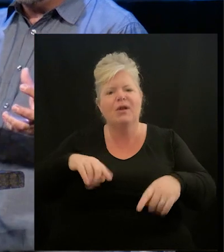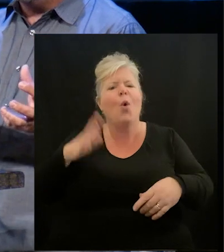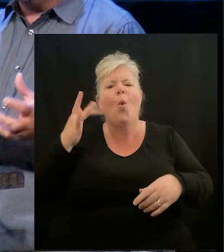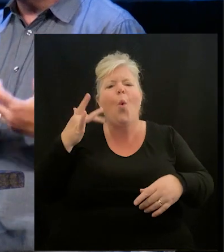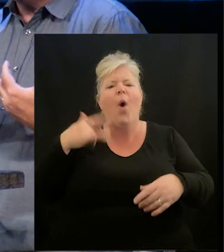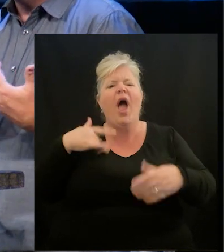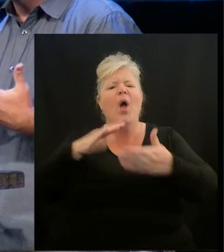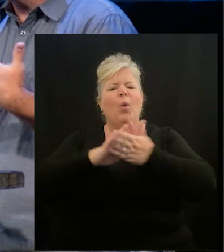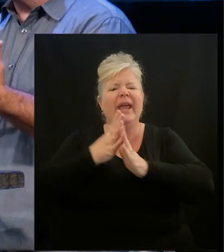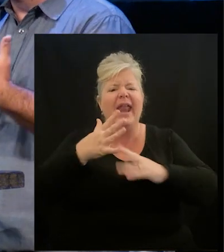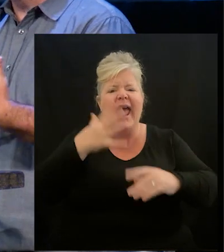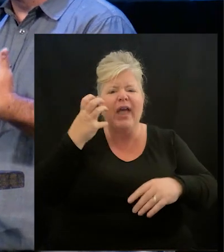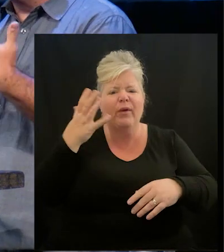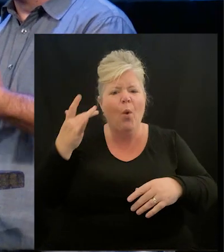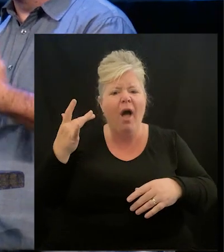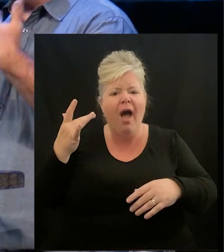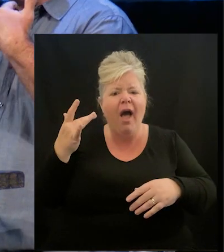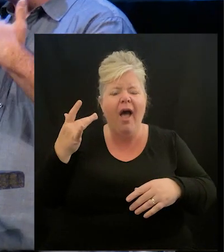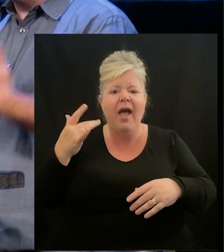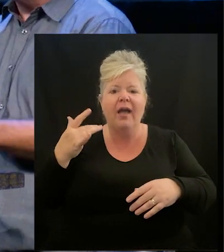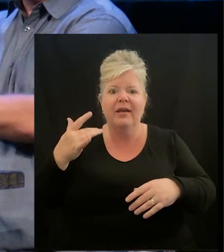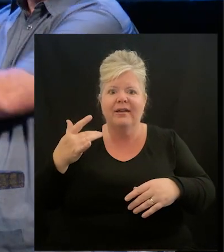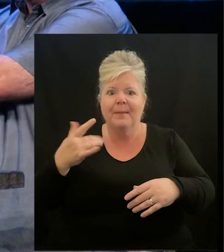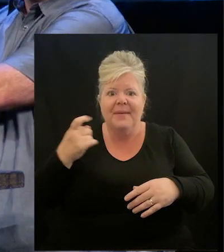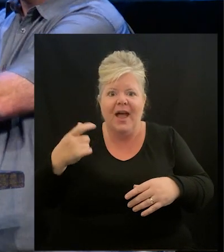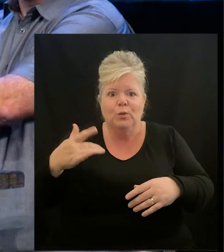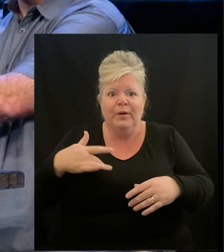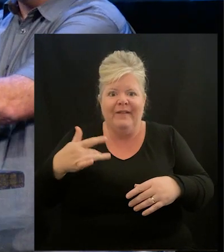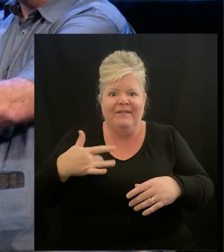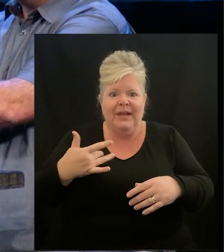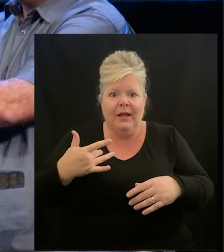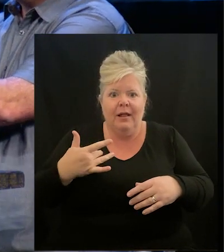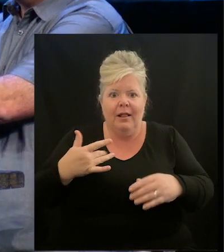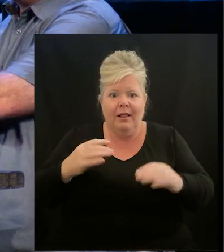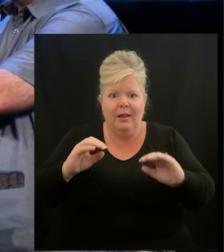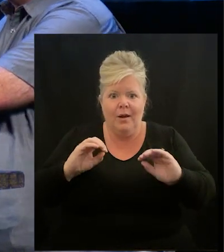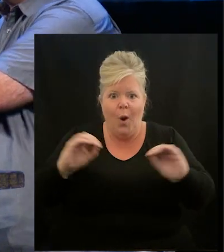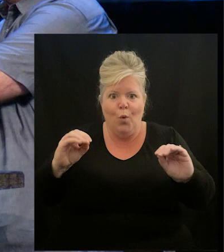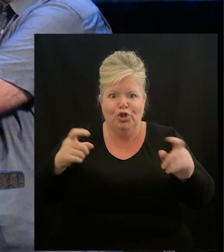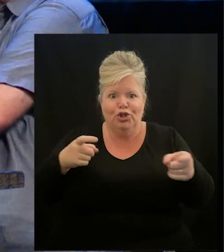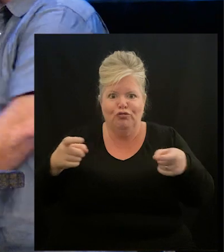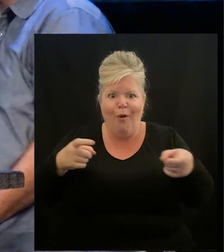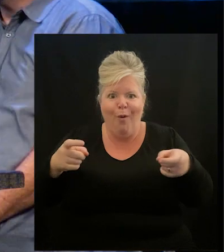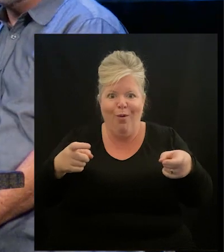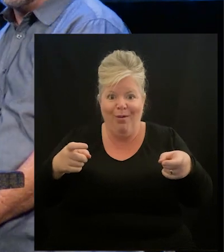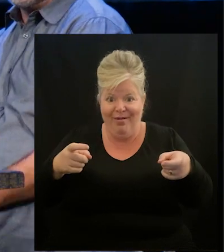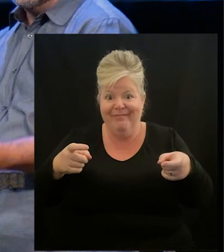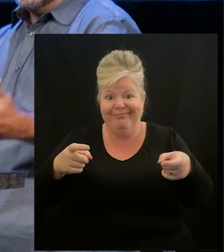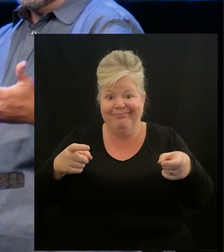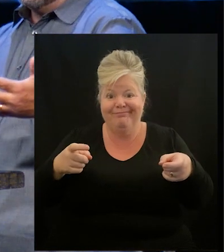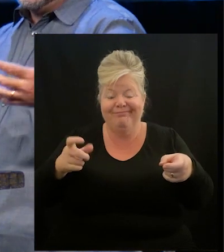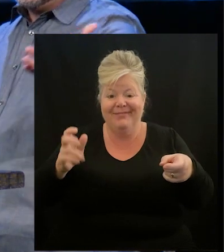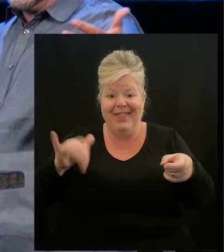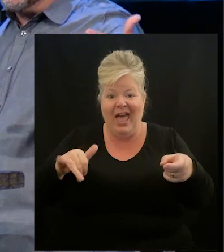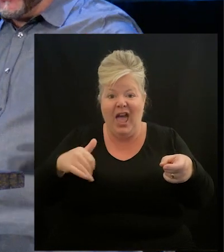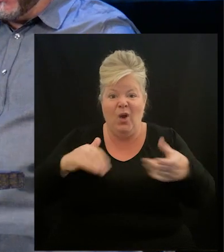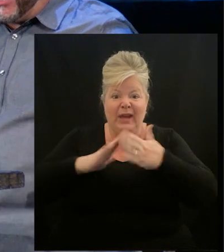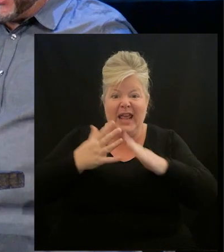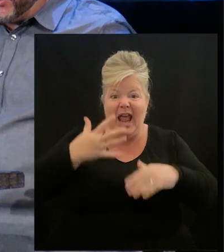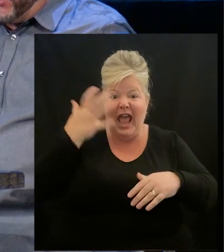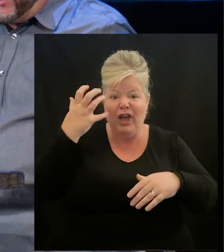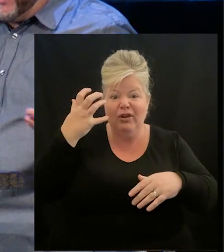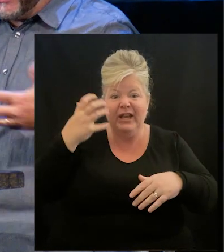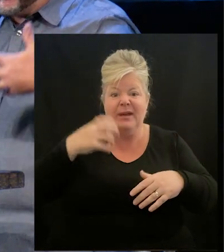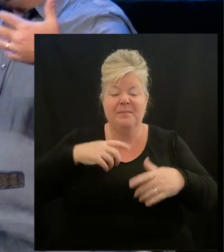get angry is because those are the moments when we realize how not in control of our lives that we really are. So we get angry.